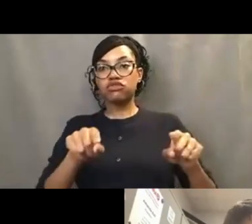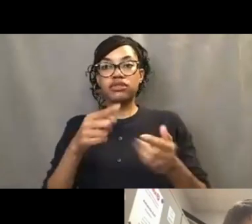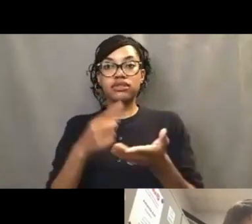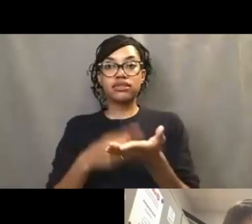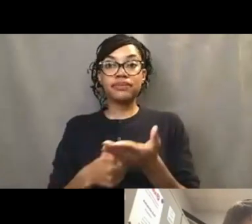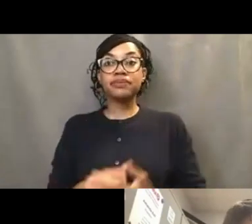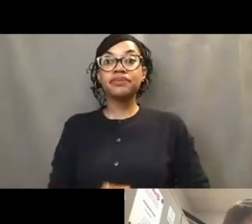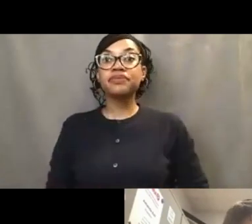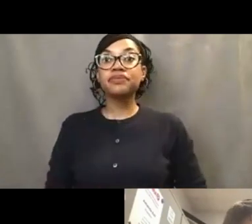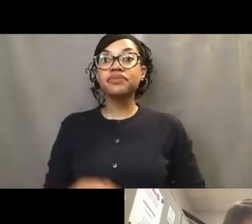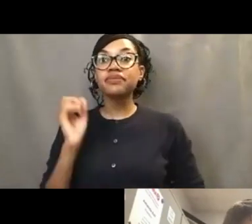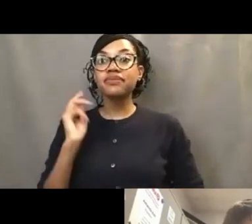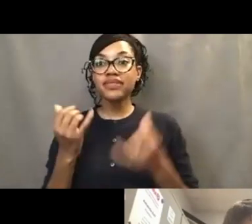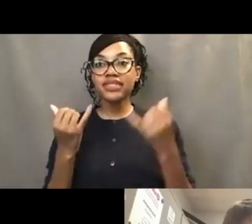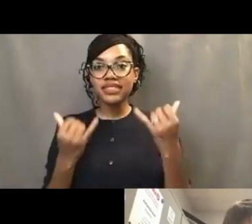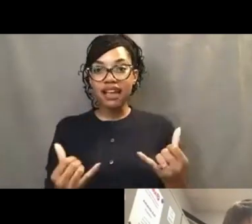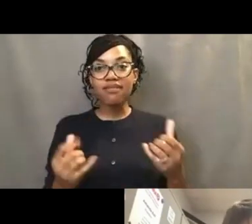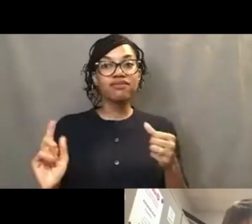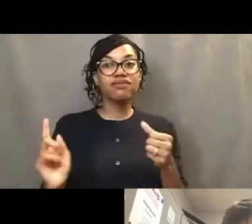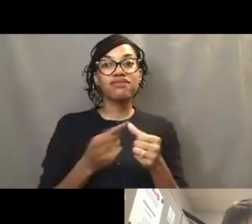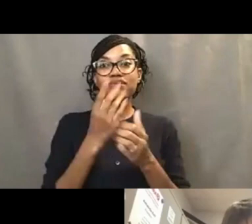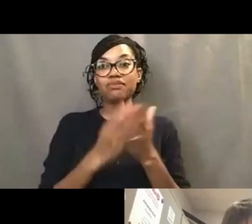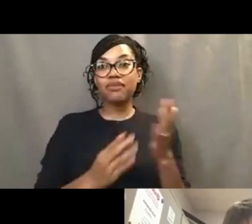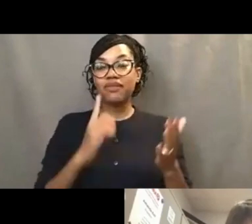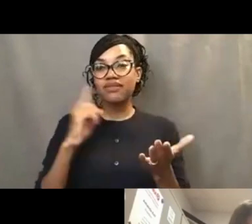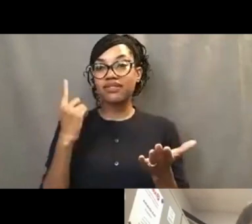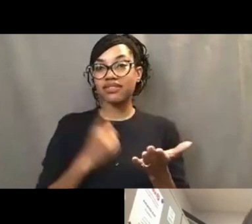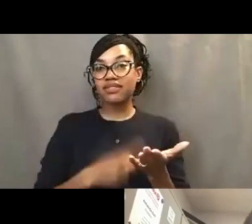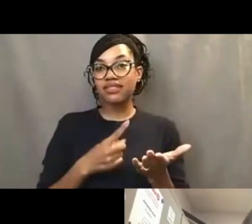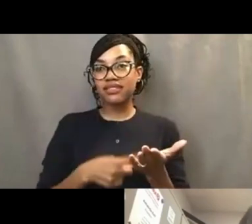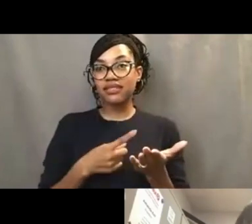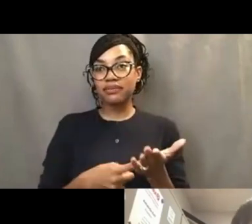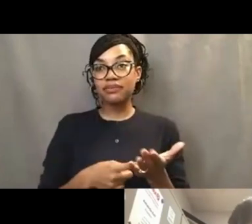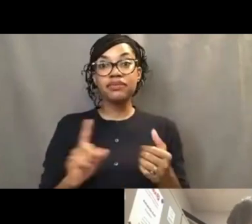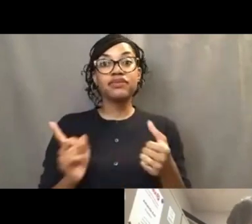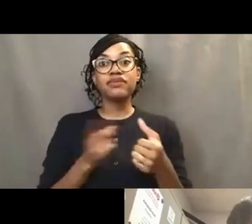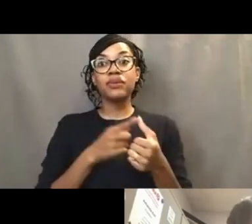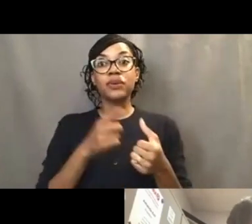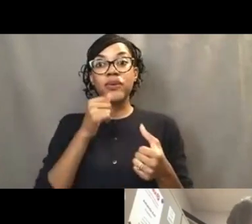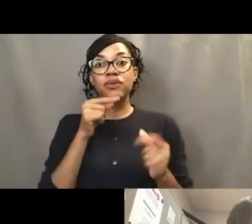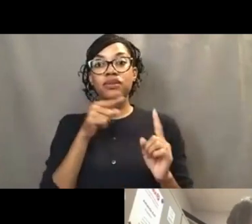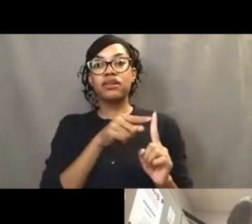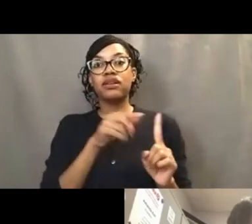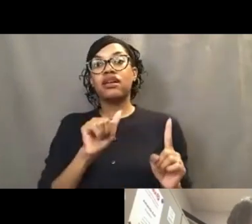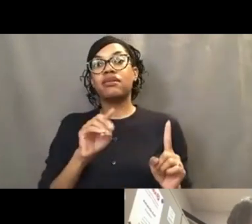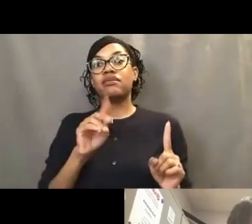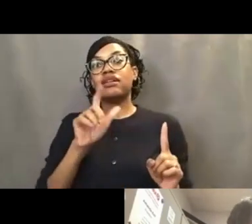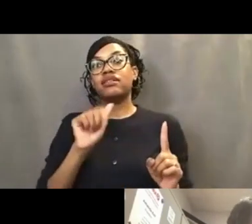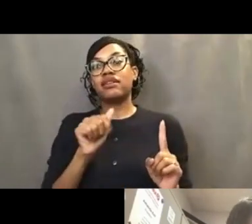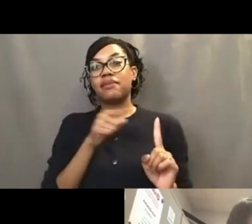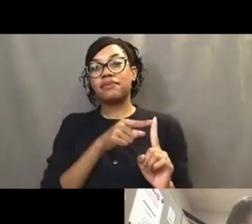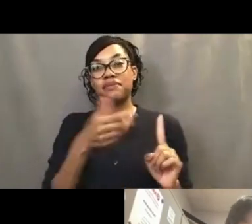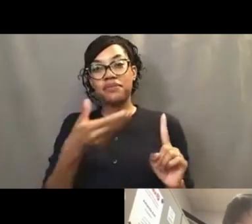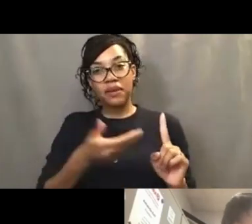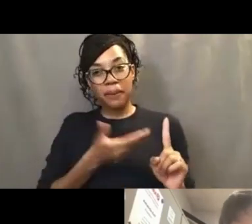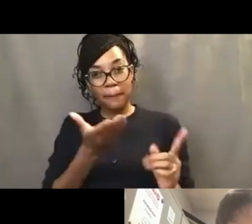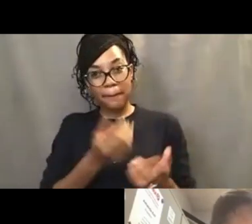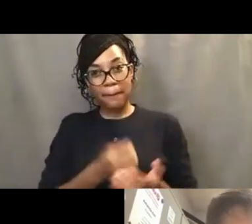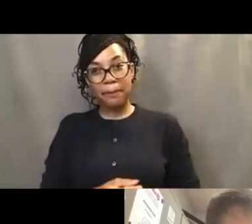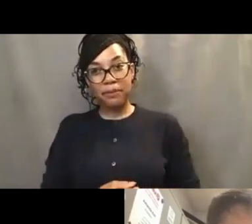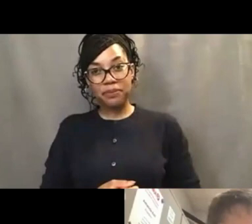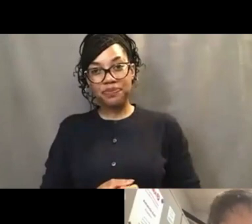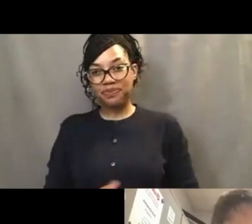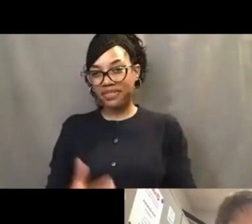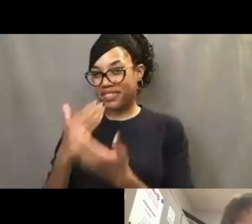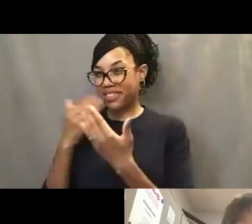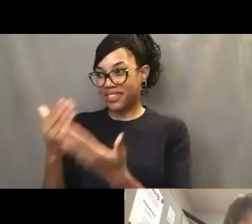Okay, and now for part one of our discussion, we'll first hear from Amanda. Amanda, welcome. Thank